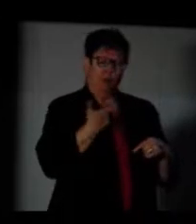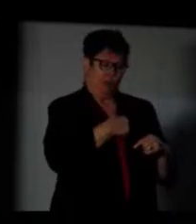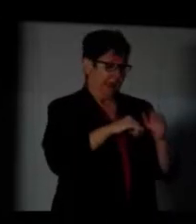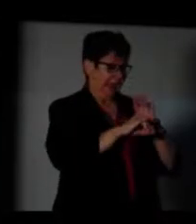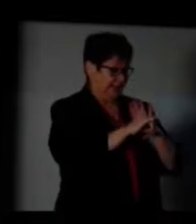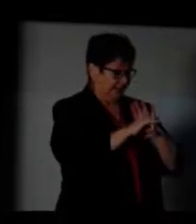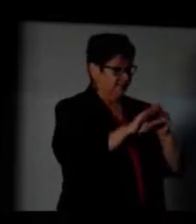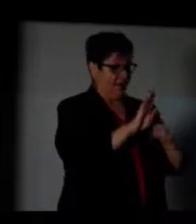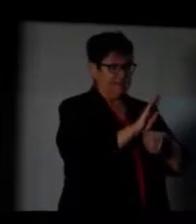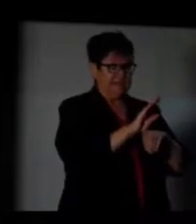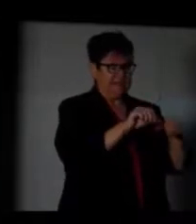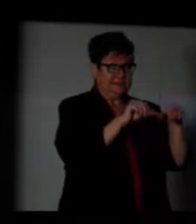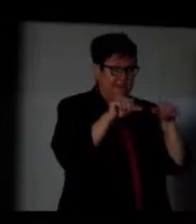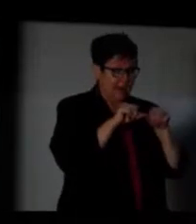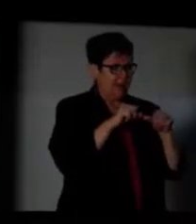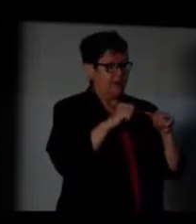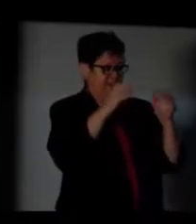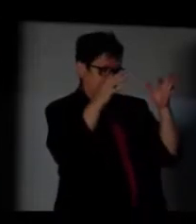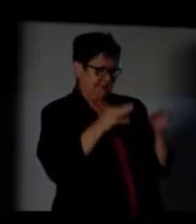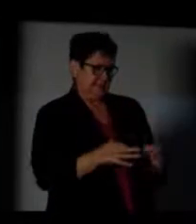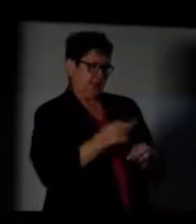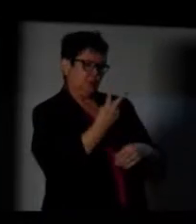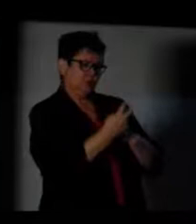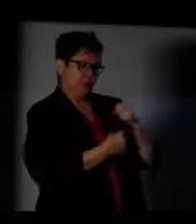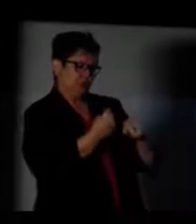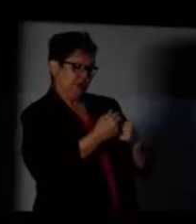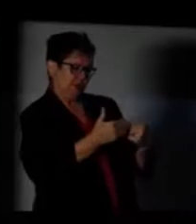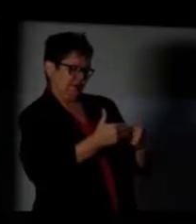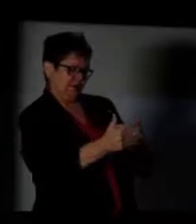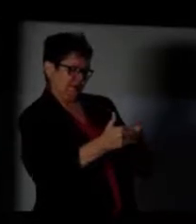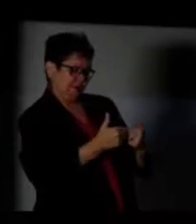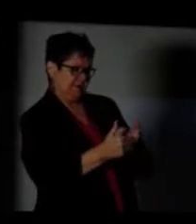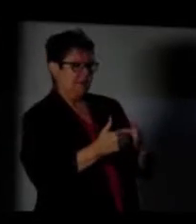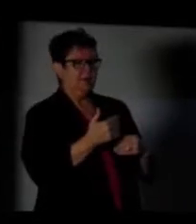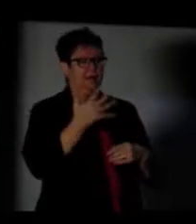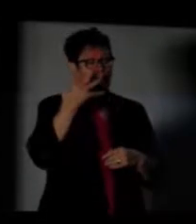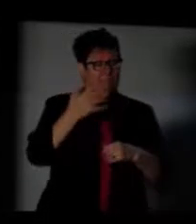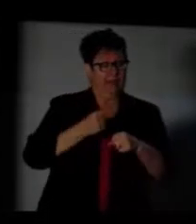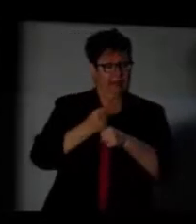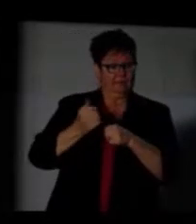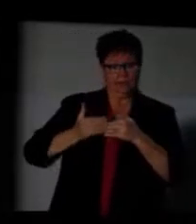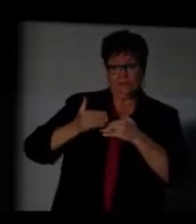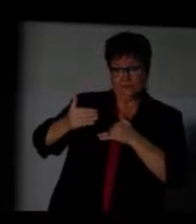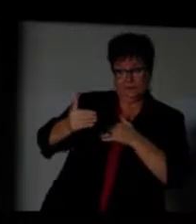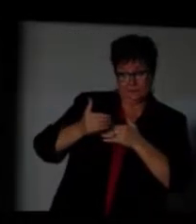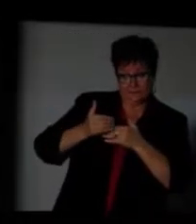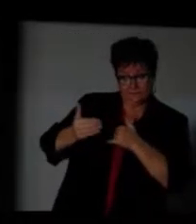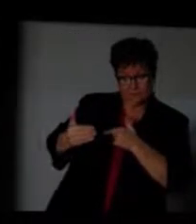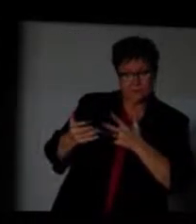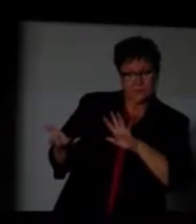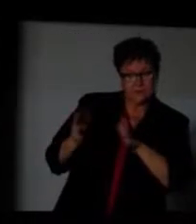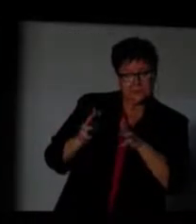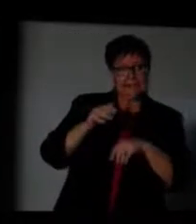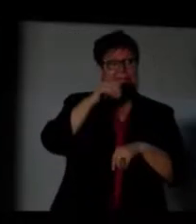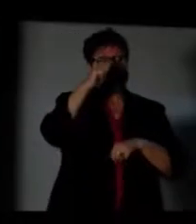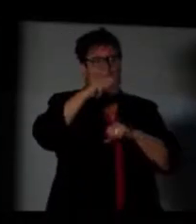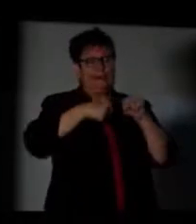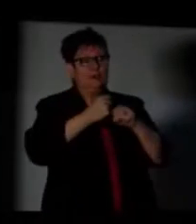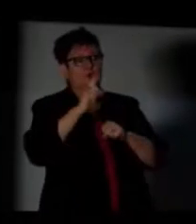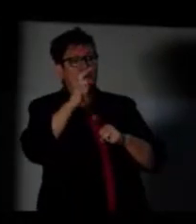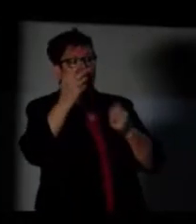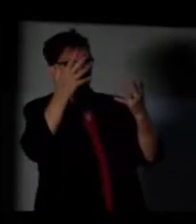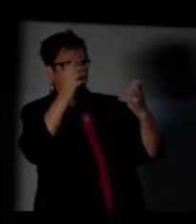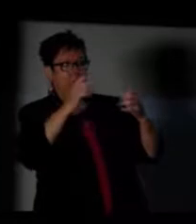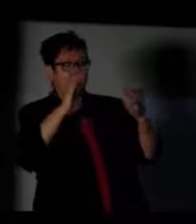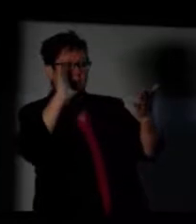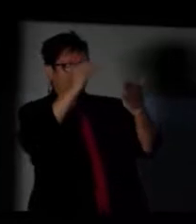2 years what we're going to do now. 5 years where we should be getting to within the current funding stream within our museum. 10 years where we want to get